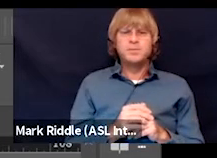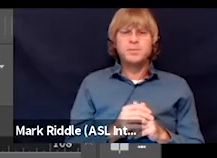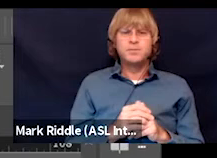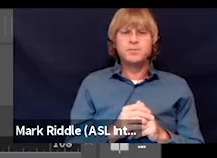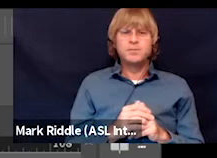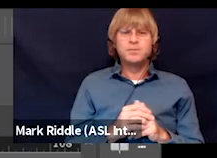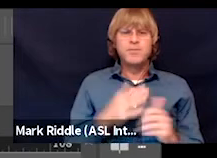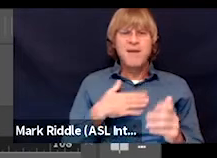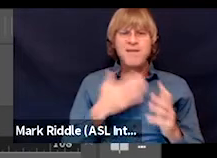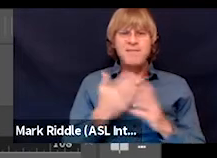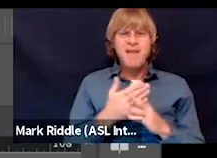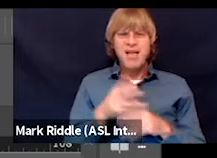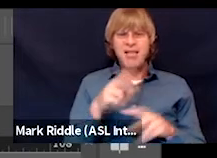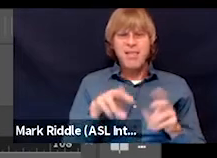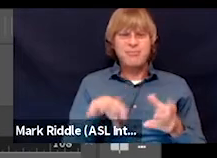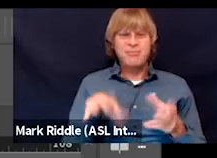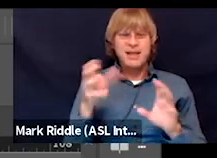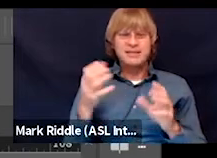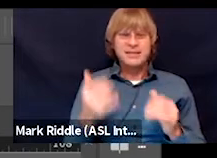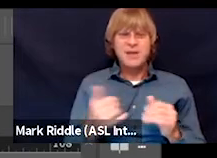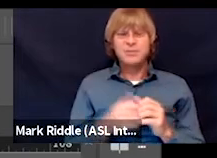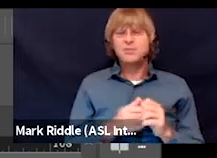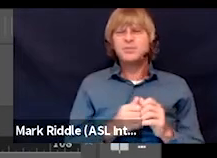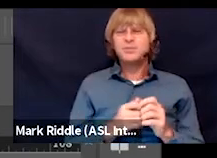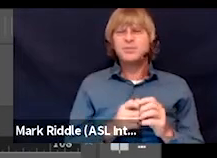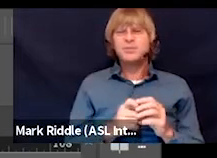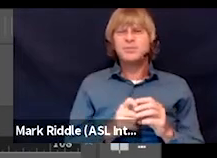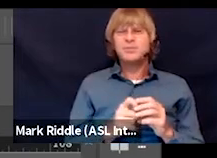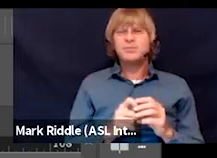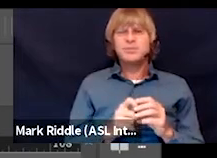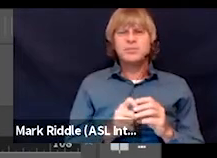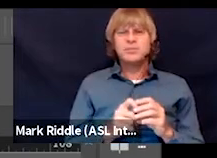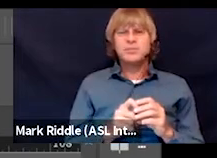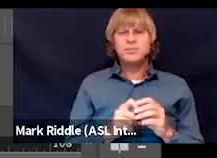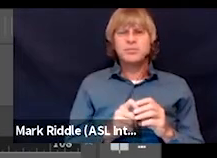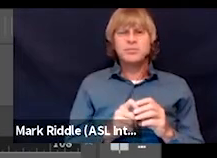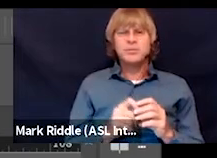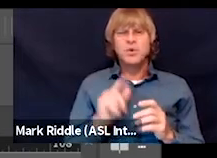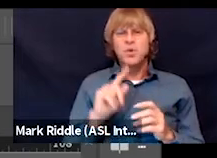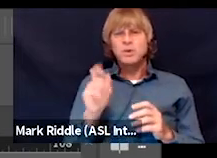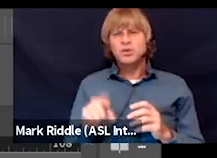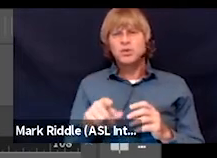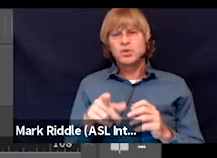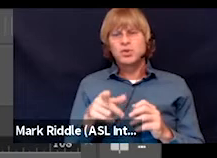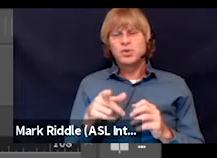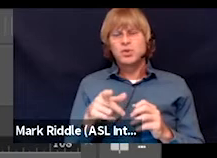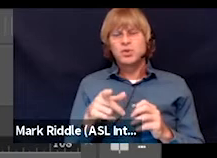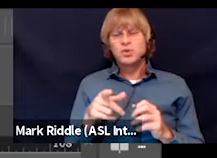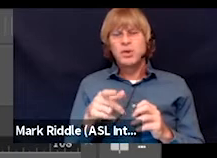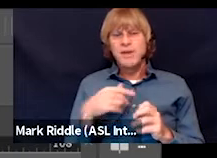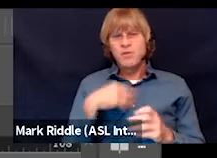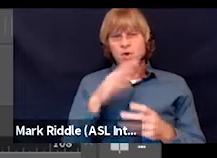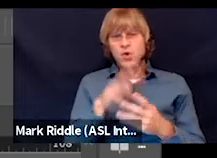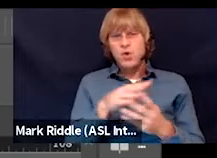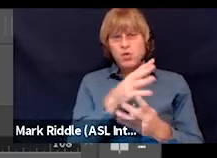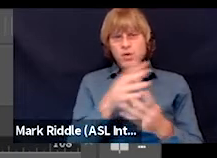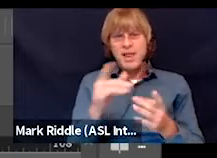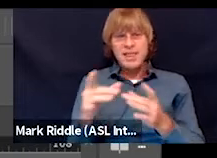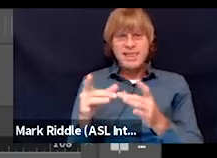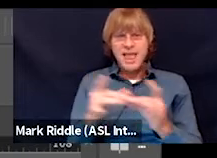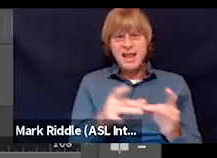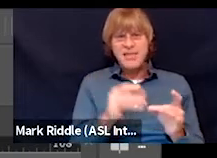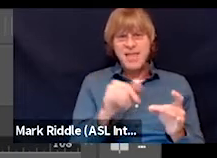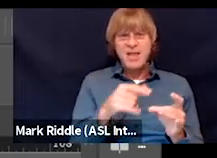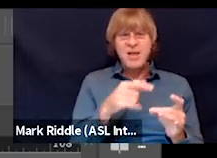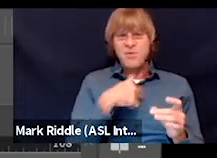starting to look like a mess here. All right. Sorry, quick question. Is there a grid there that was aligning to that we, like guides